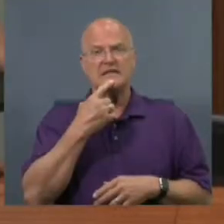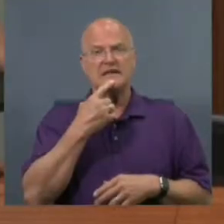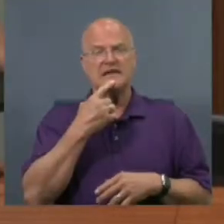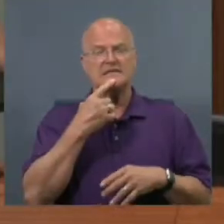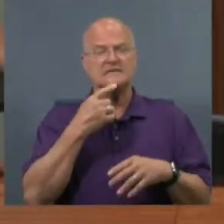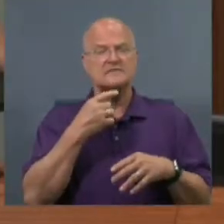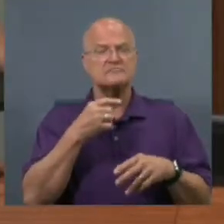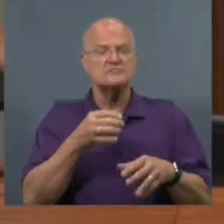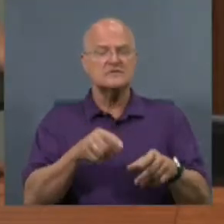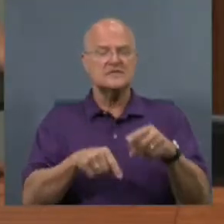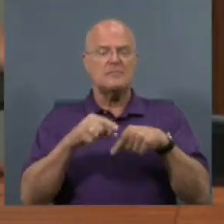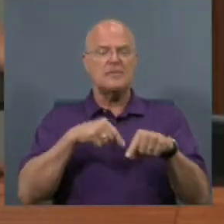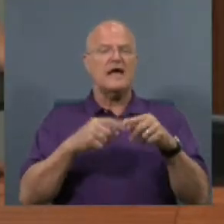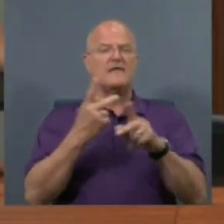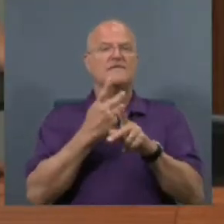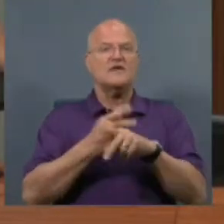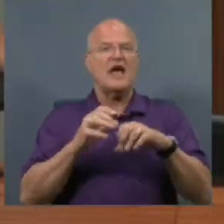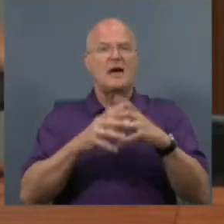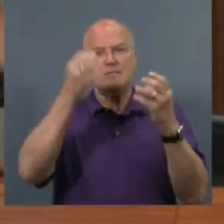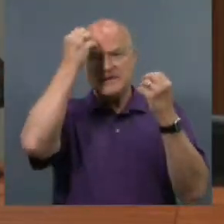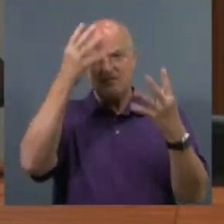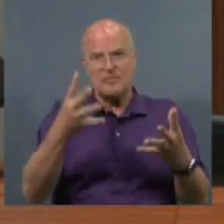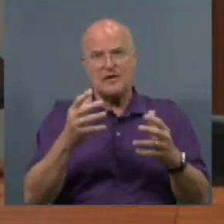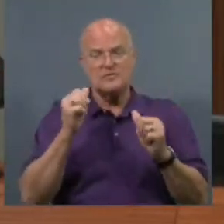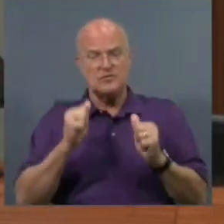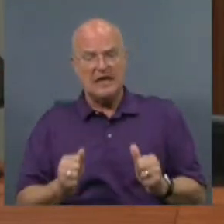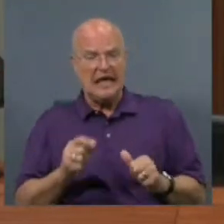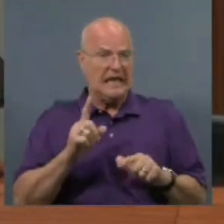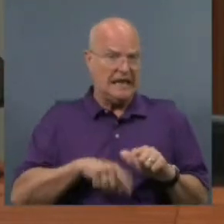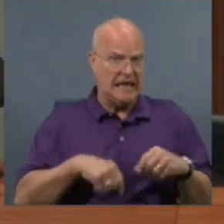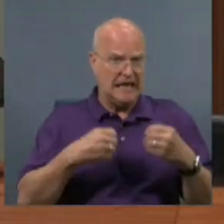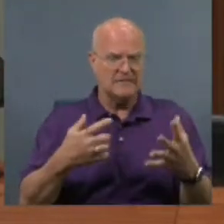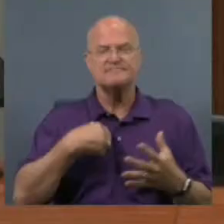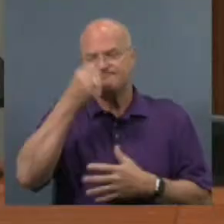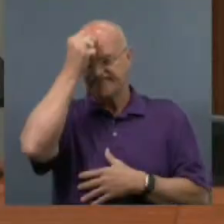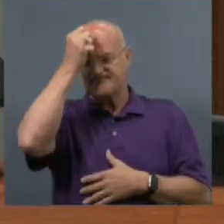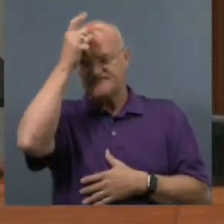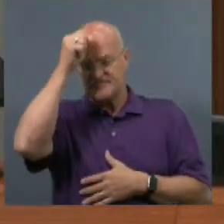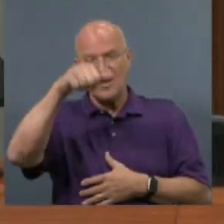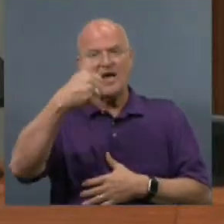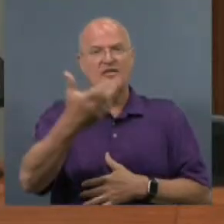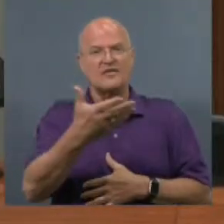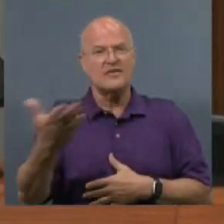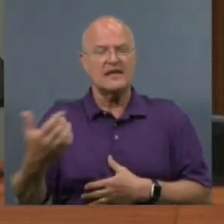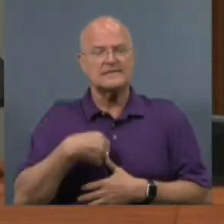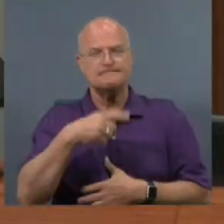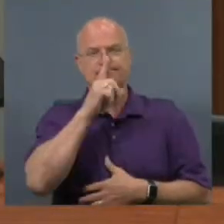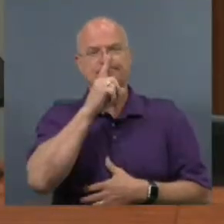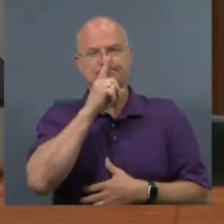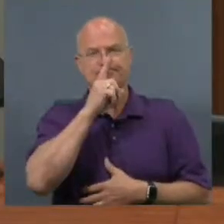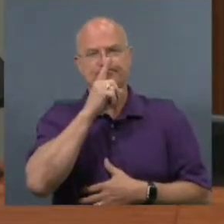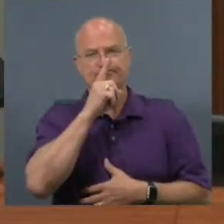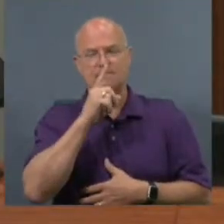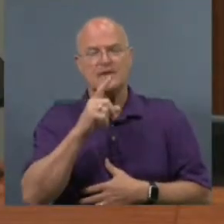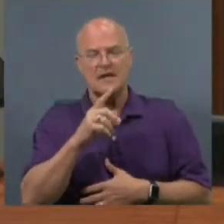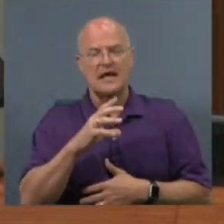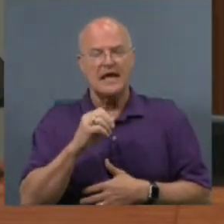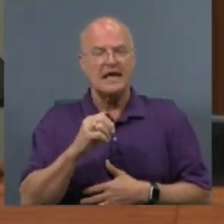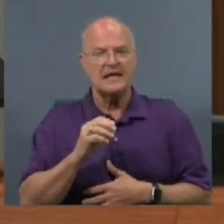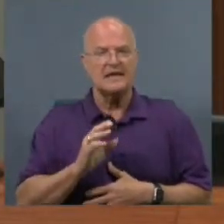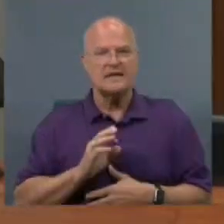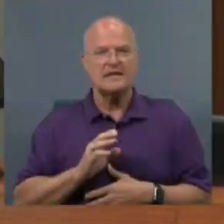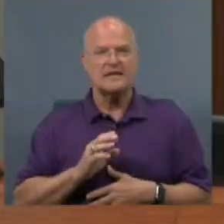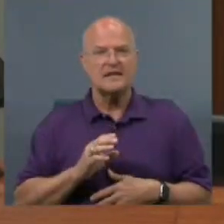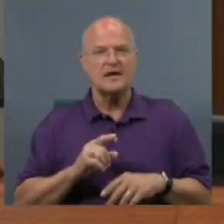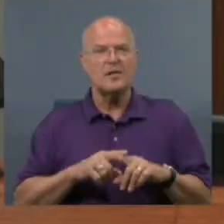deferral here and figure out how much information you can and can't give us. I realize there may be some other drivers out there where you want to just say, skip that and go appeal to the board of